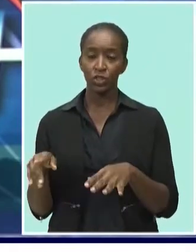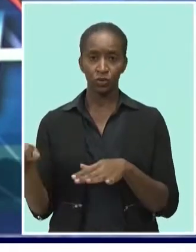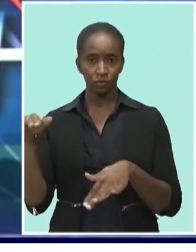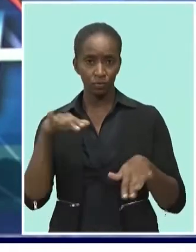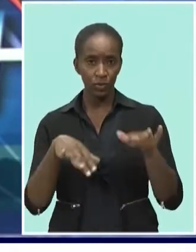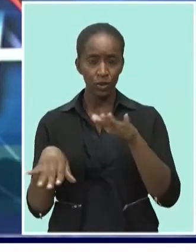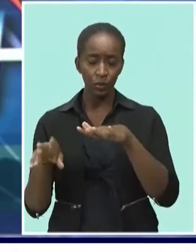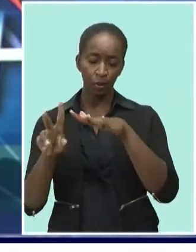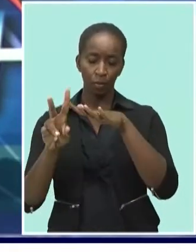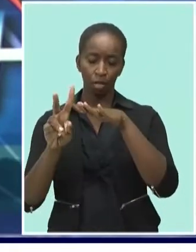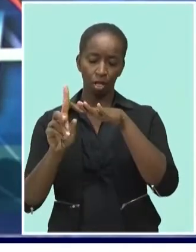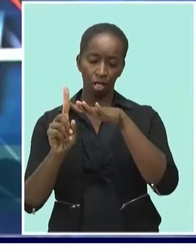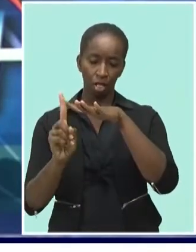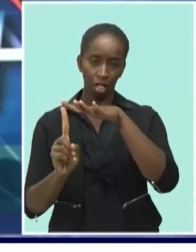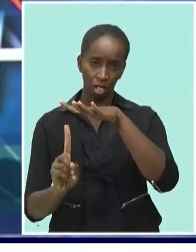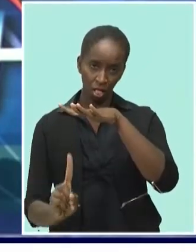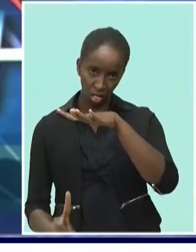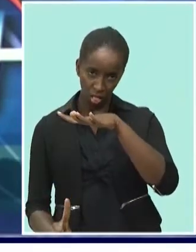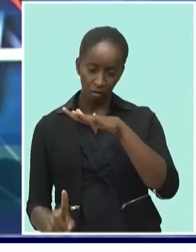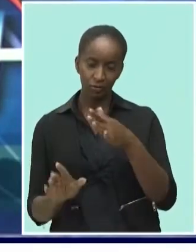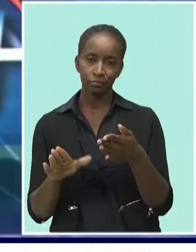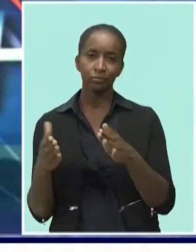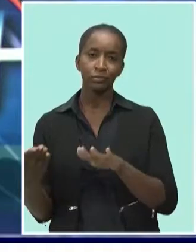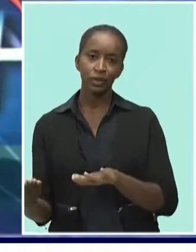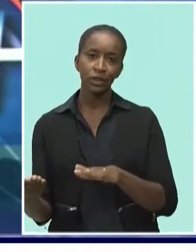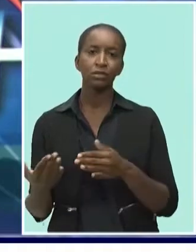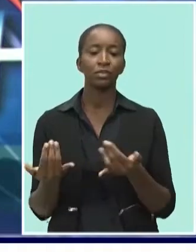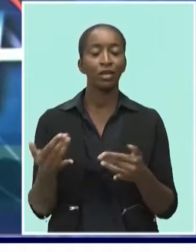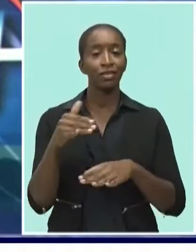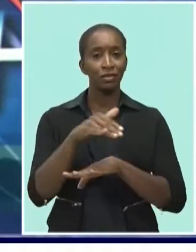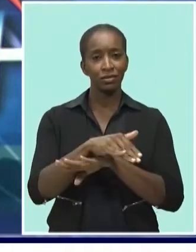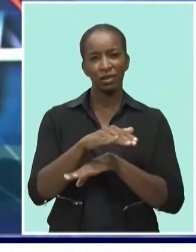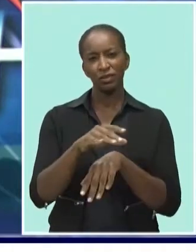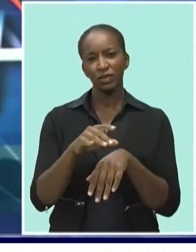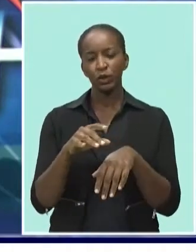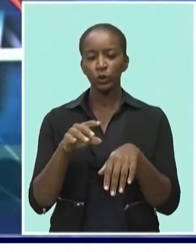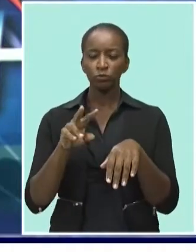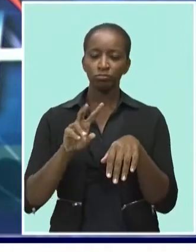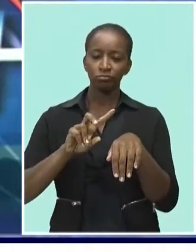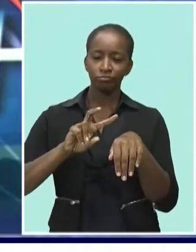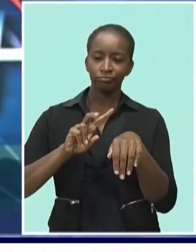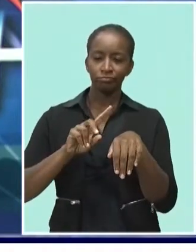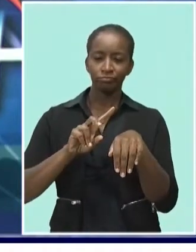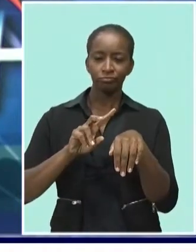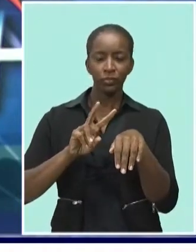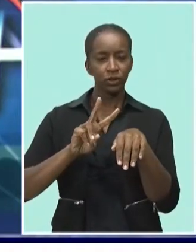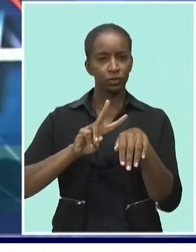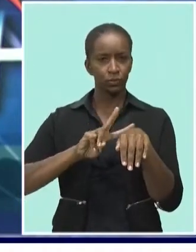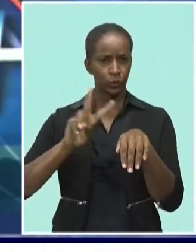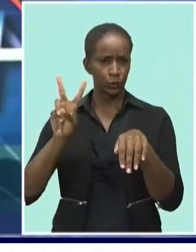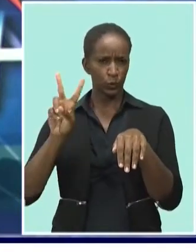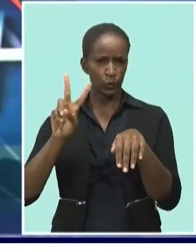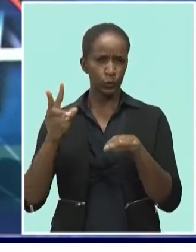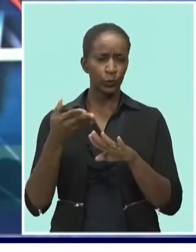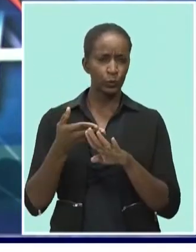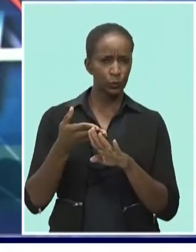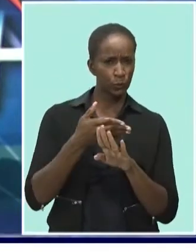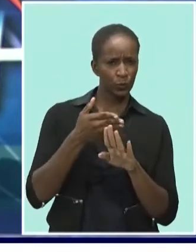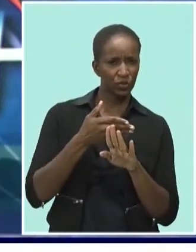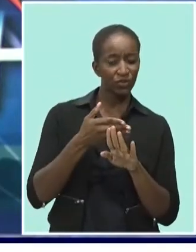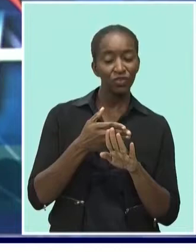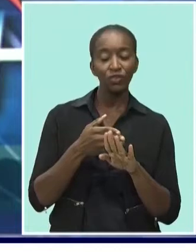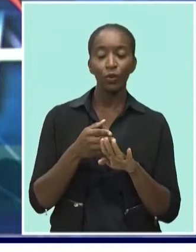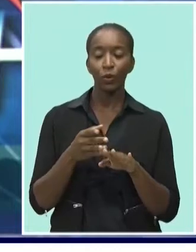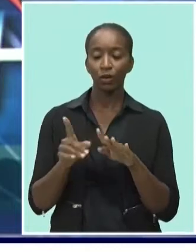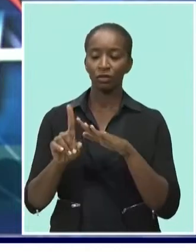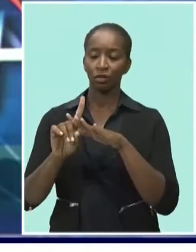difficulty while in the water around 1:45 this afternoon and had to be rescued. The teenager was taken to the Queen Elizabeth Hospital by ambulance